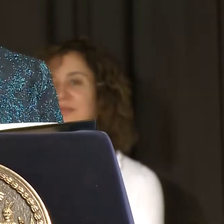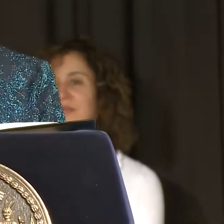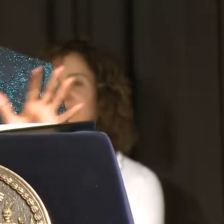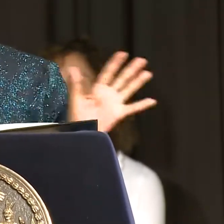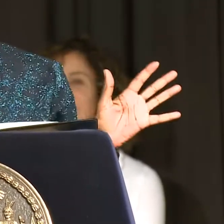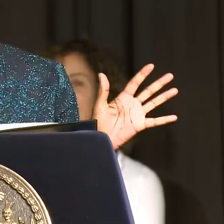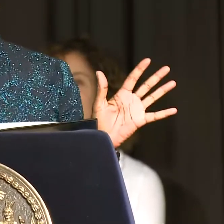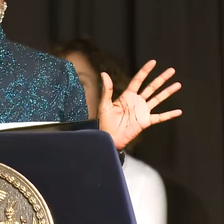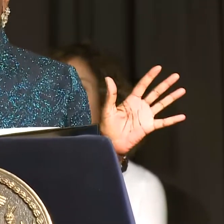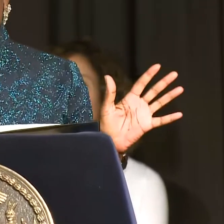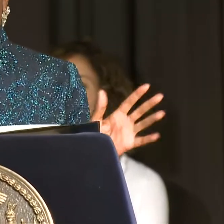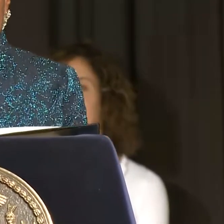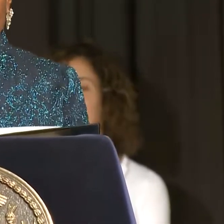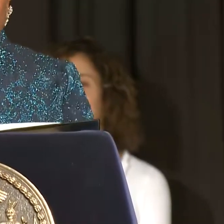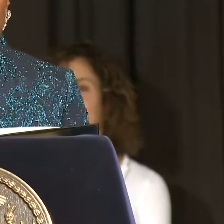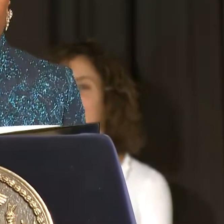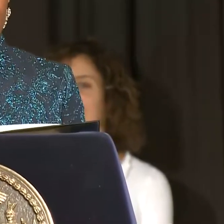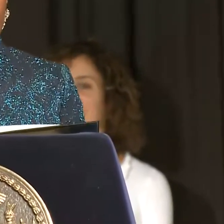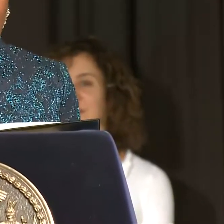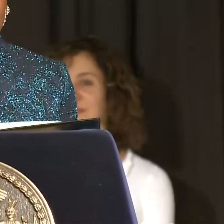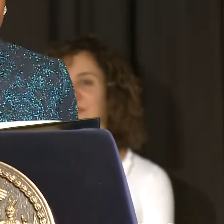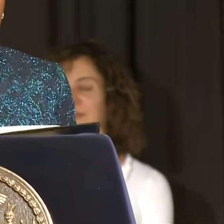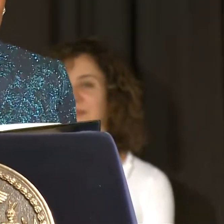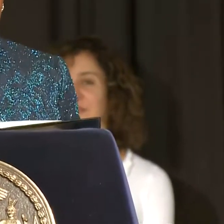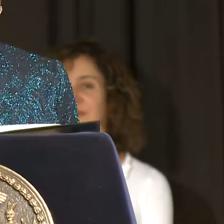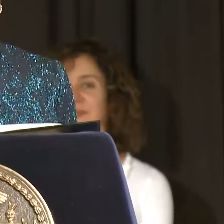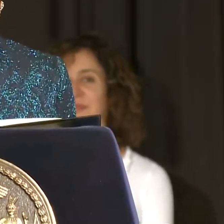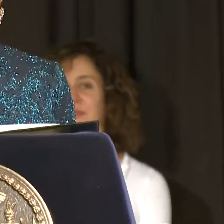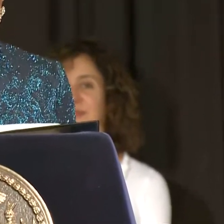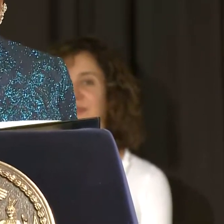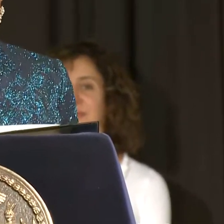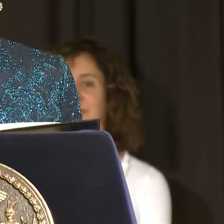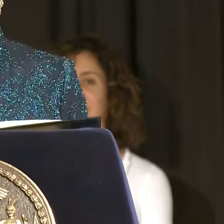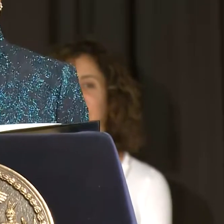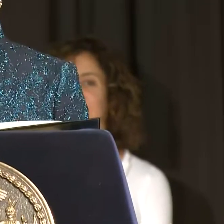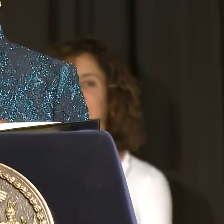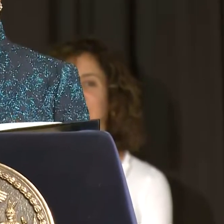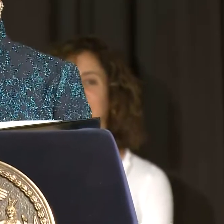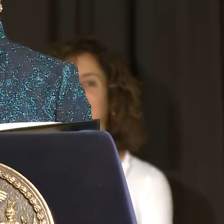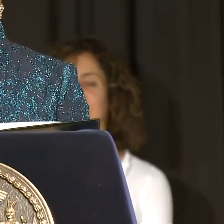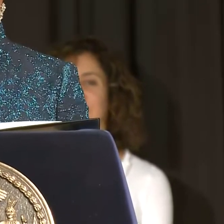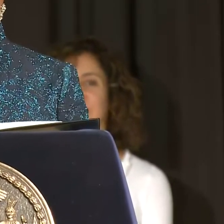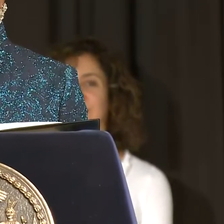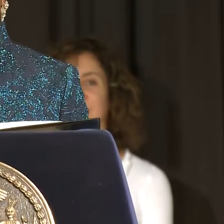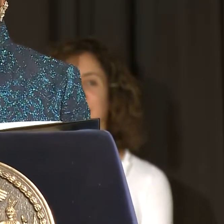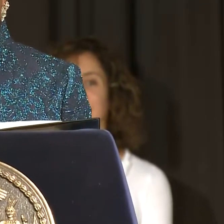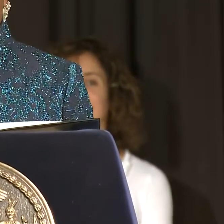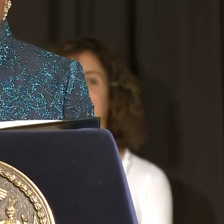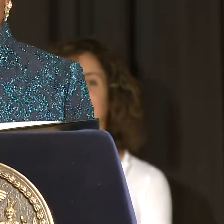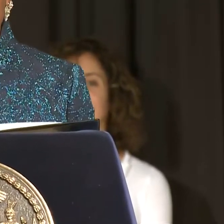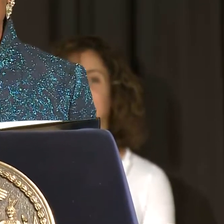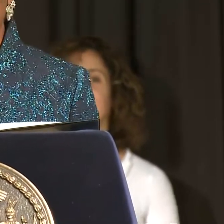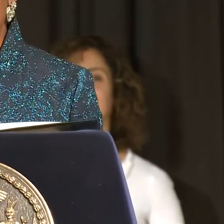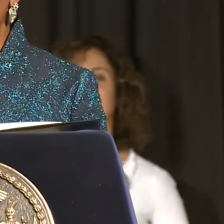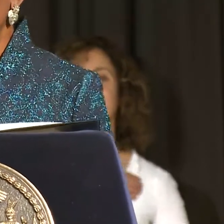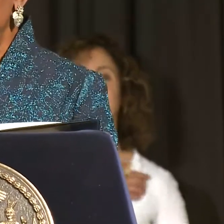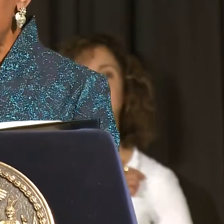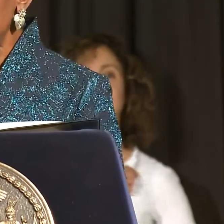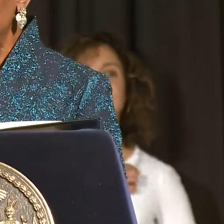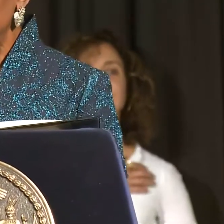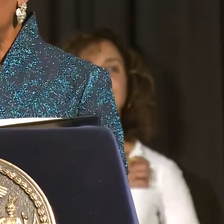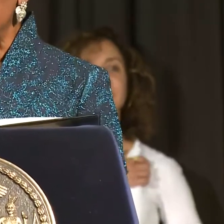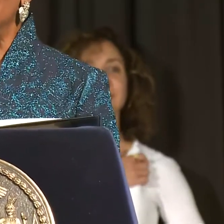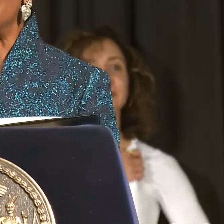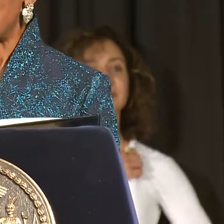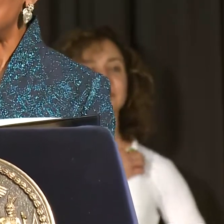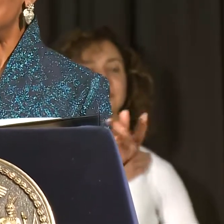1-888-NYC-WELL at any time to speak with a trained counselor or make an in-person appointment. You can call for